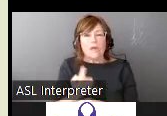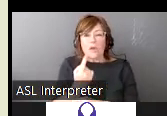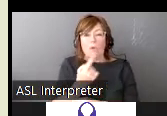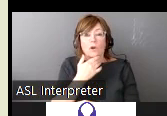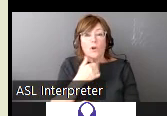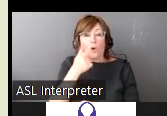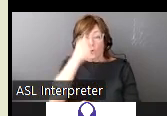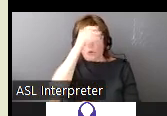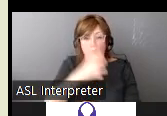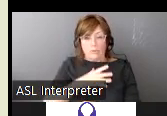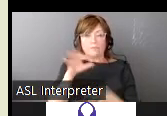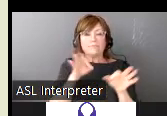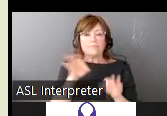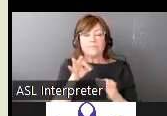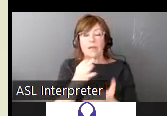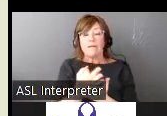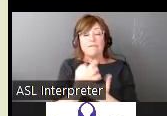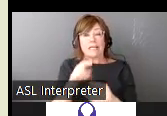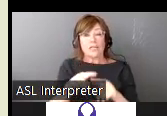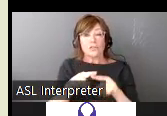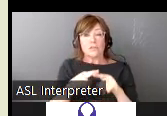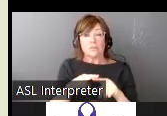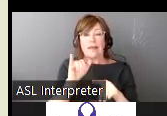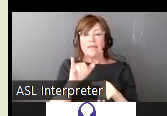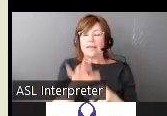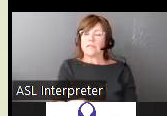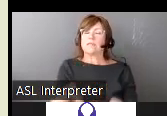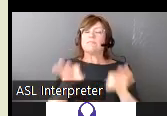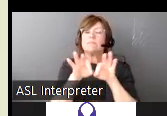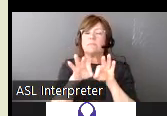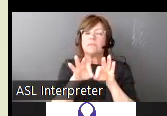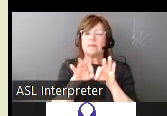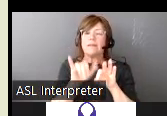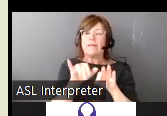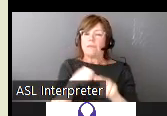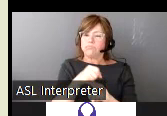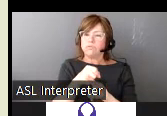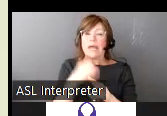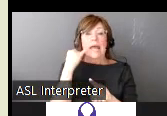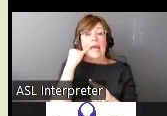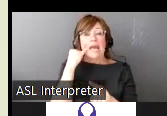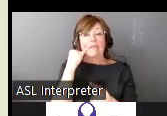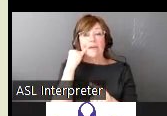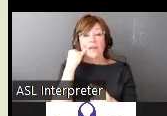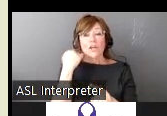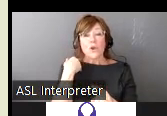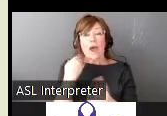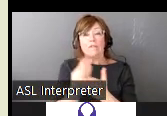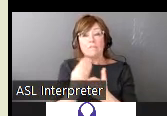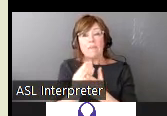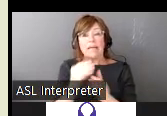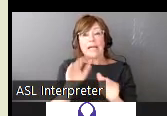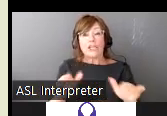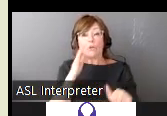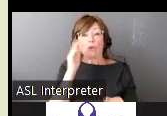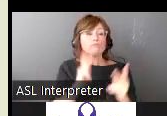explained, financial reliance is the most important factor. If you have a lot of money, your children will come back to see you very